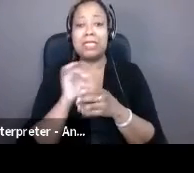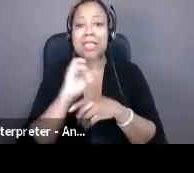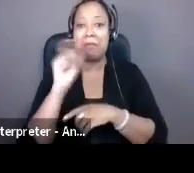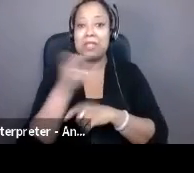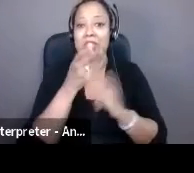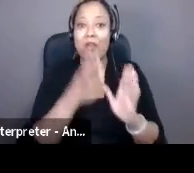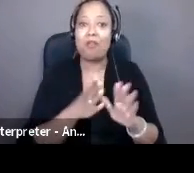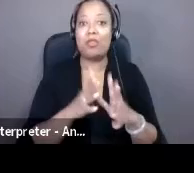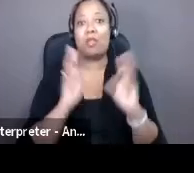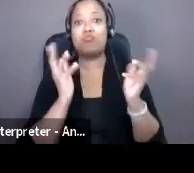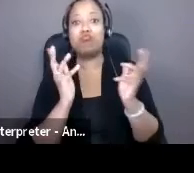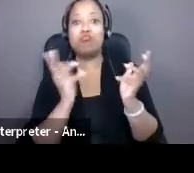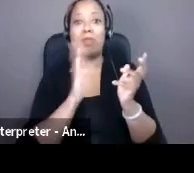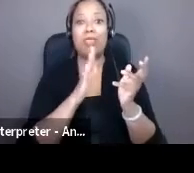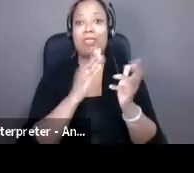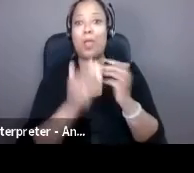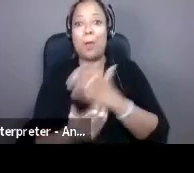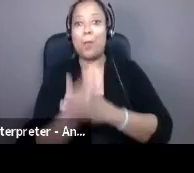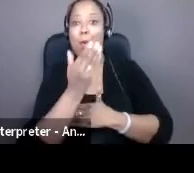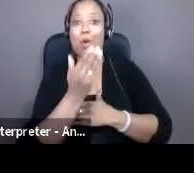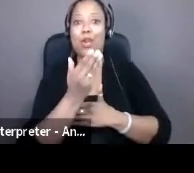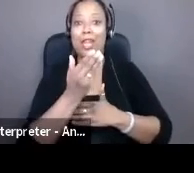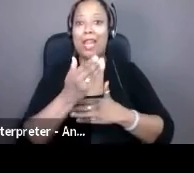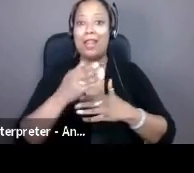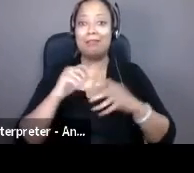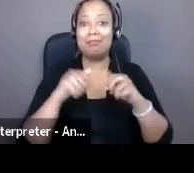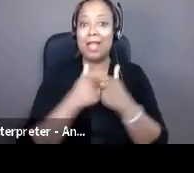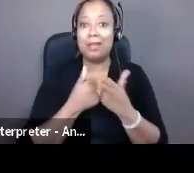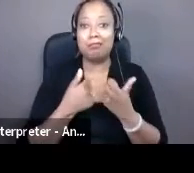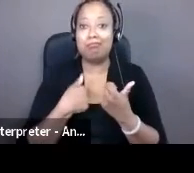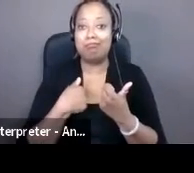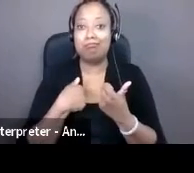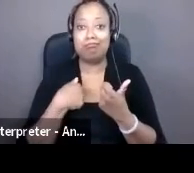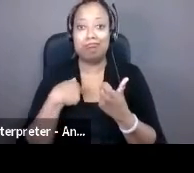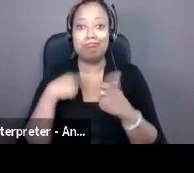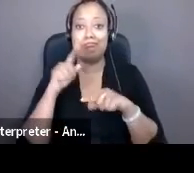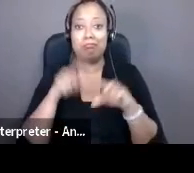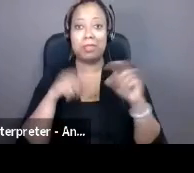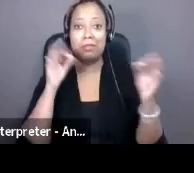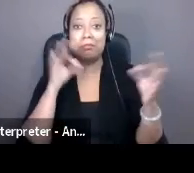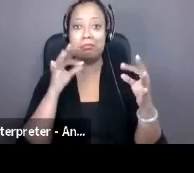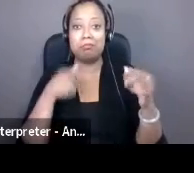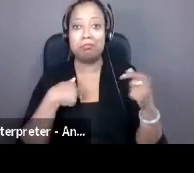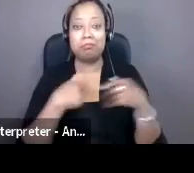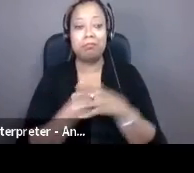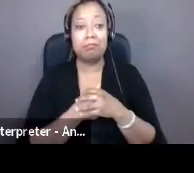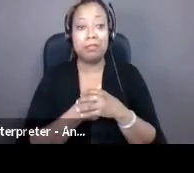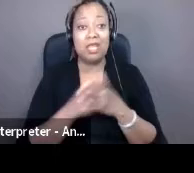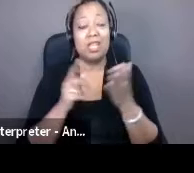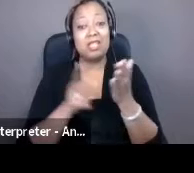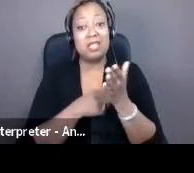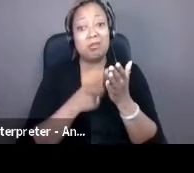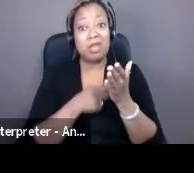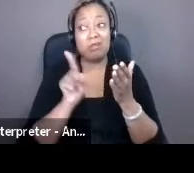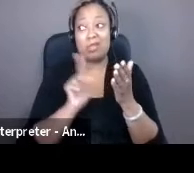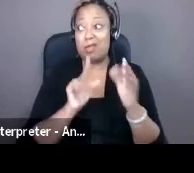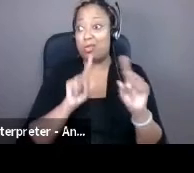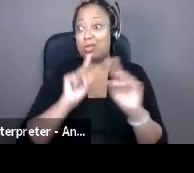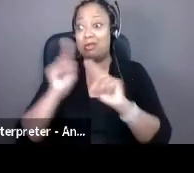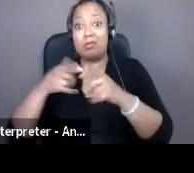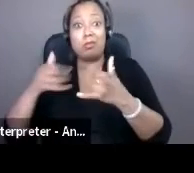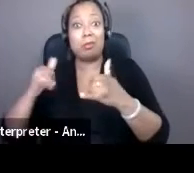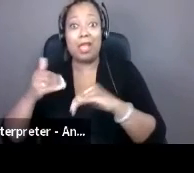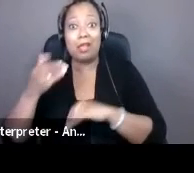their morning round. I didn't really have much to contribute. And then sometimes they would go back out, and then I'd go back